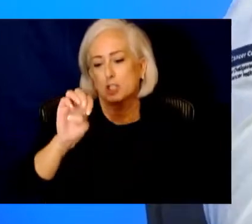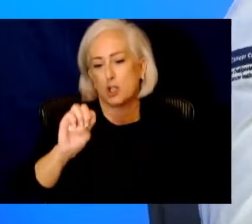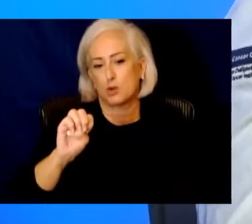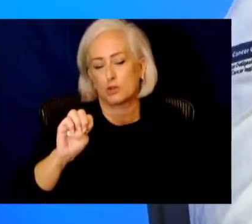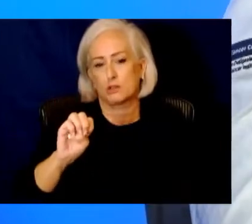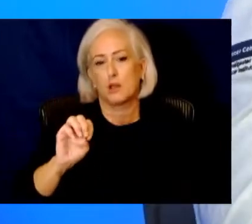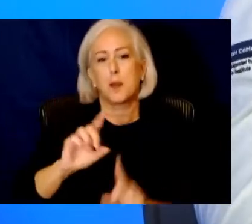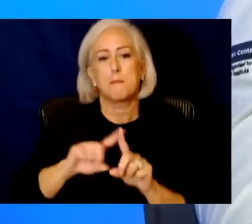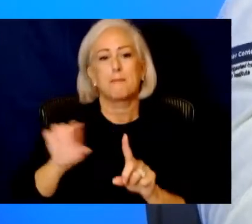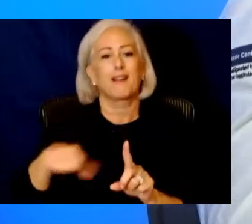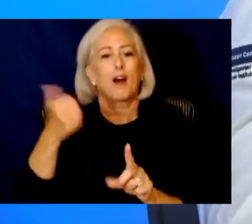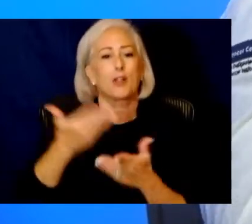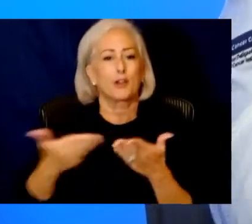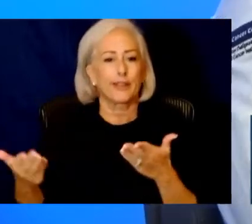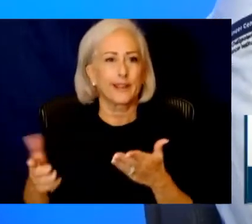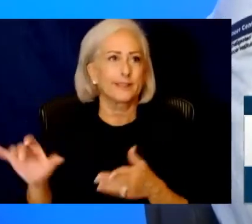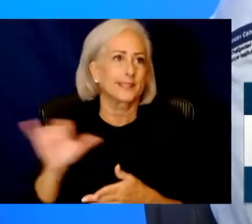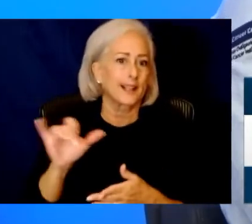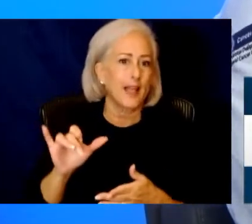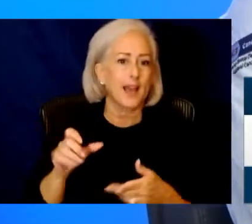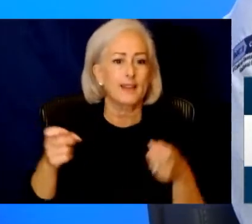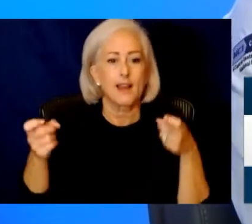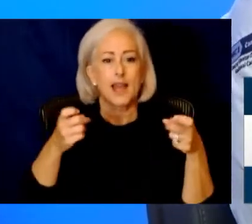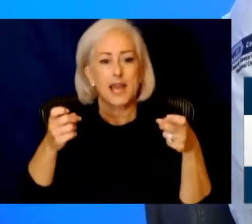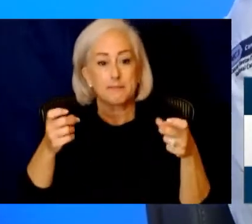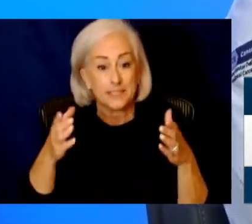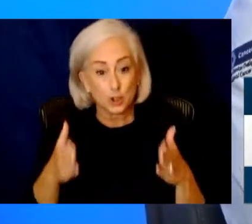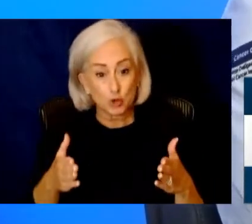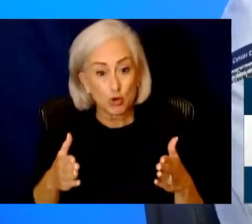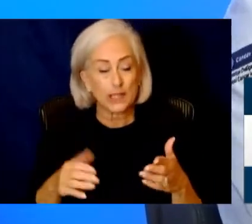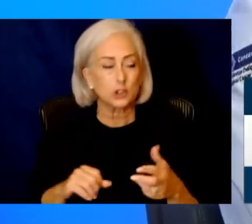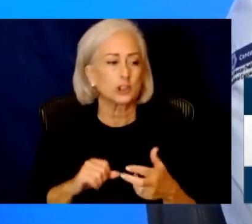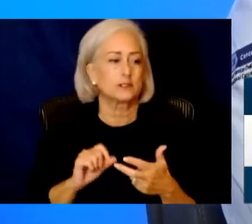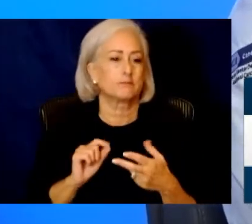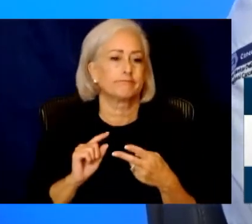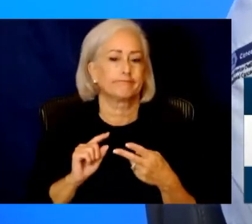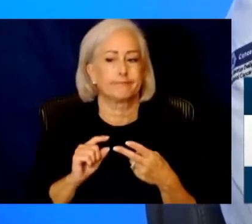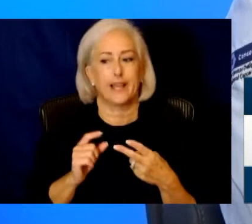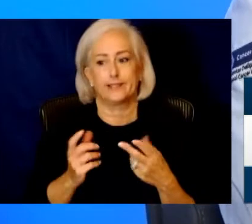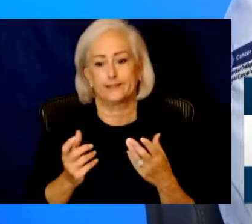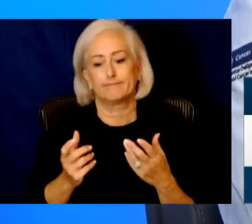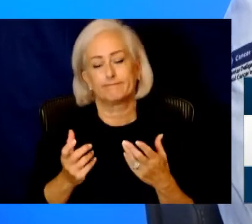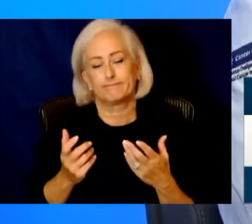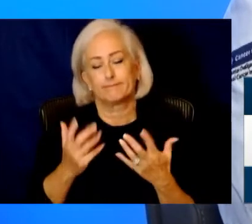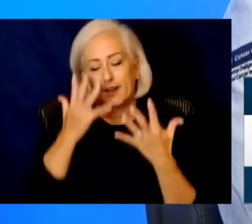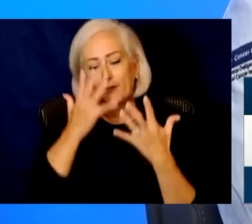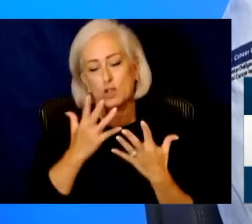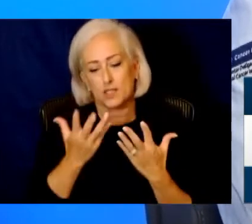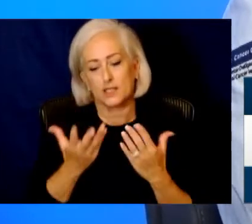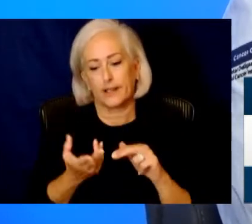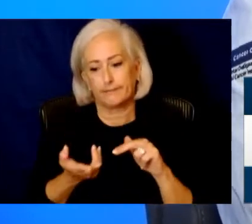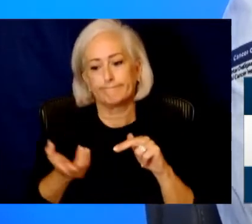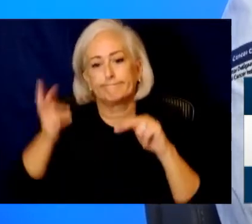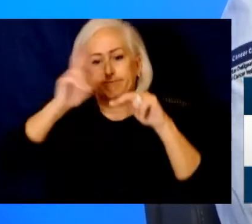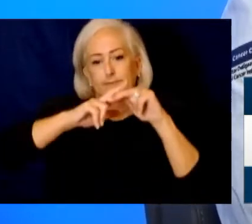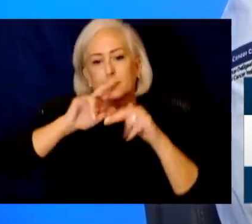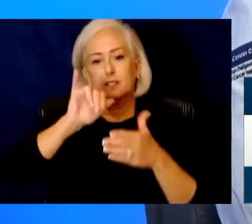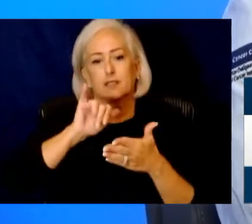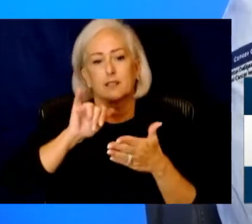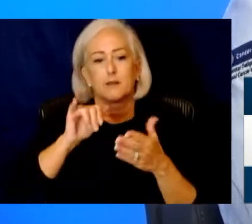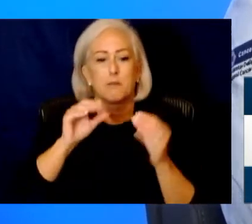factors, administration. That's and more. It's much more than that, unfortunately, we definitely